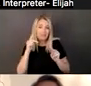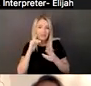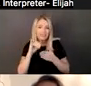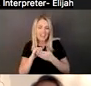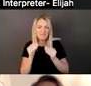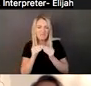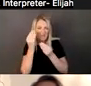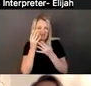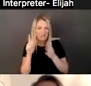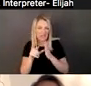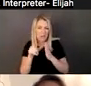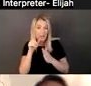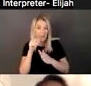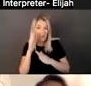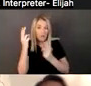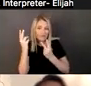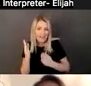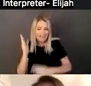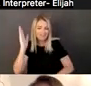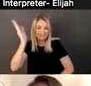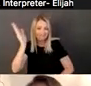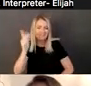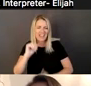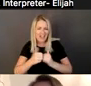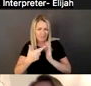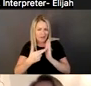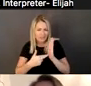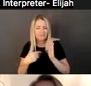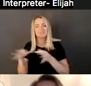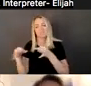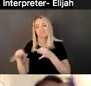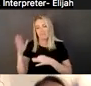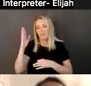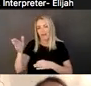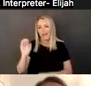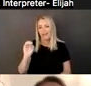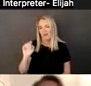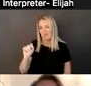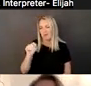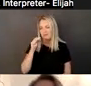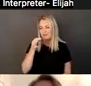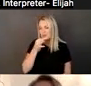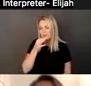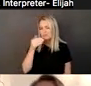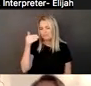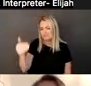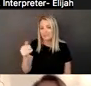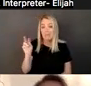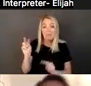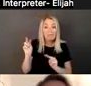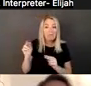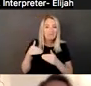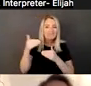guest practitioner, how to register, all that good stuff in October. So yeah, so stay tuned, that's coming